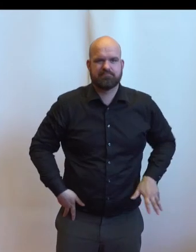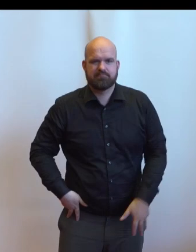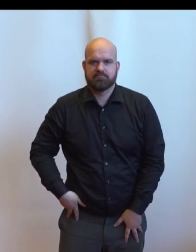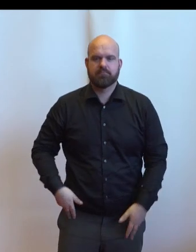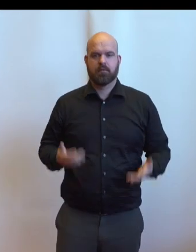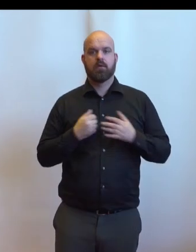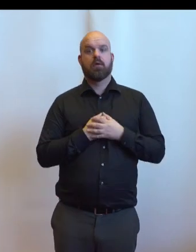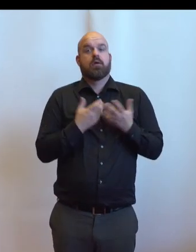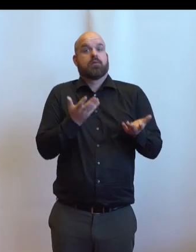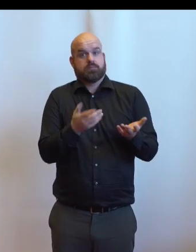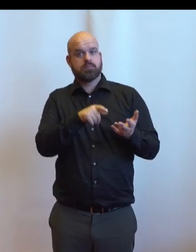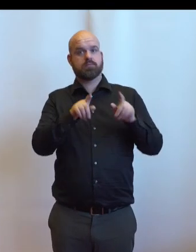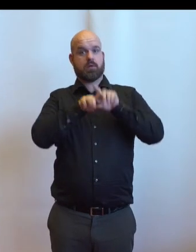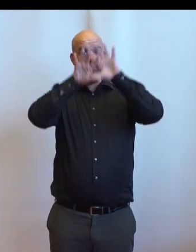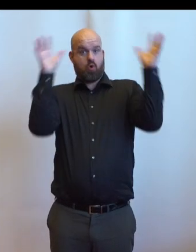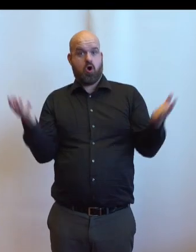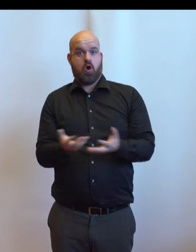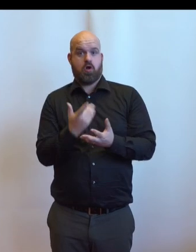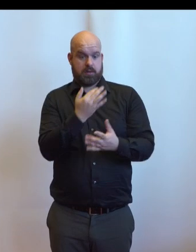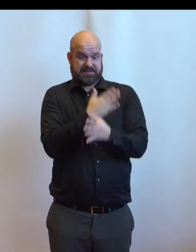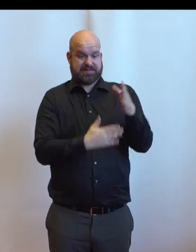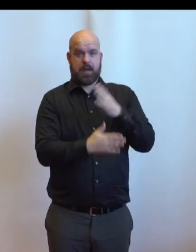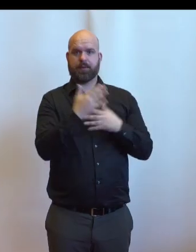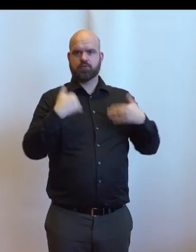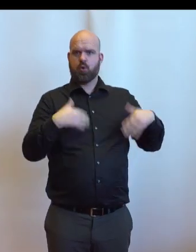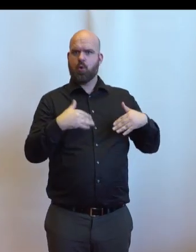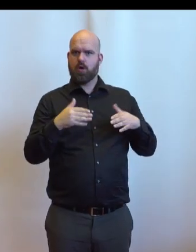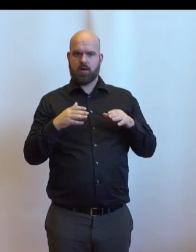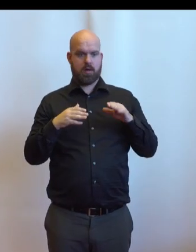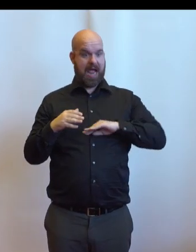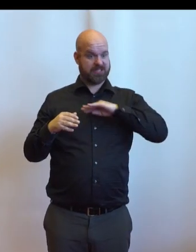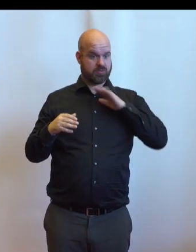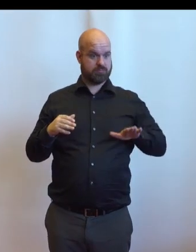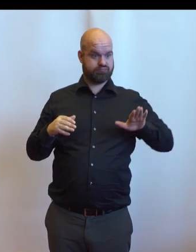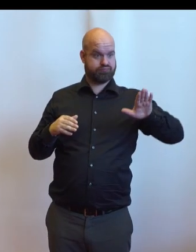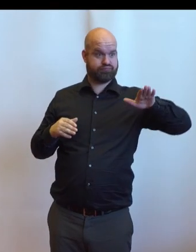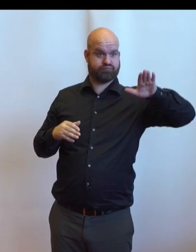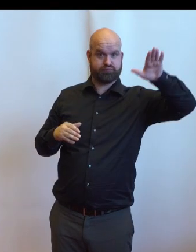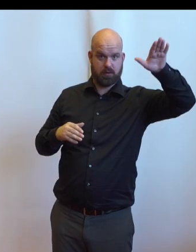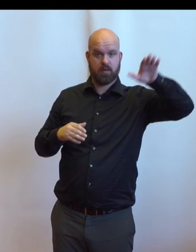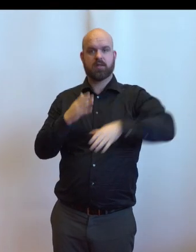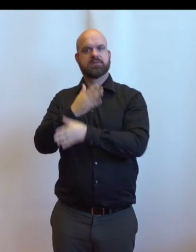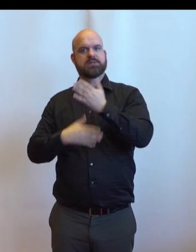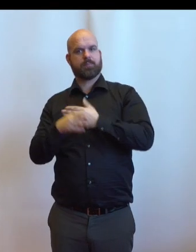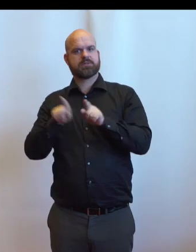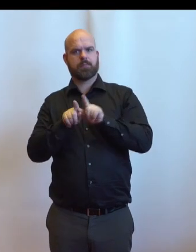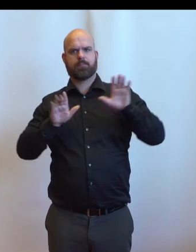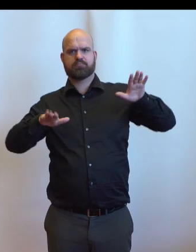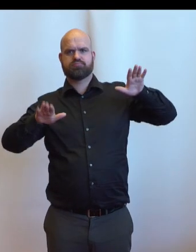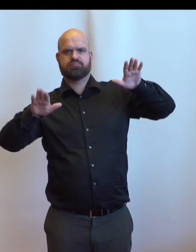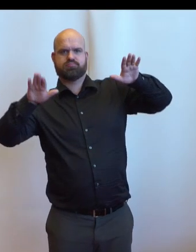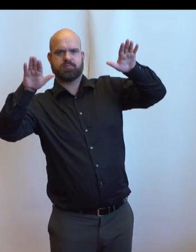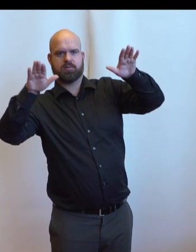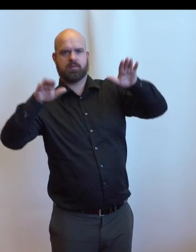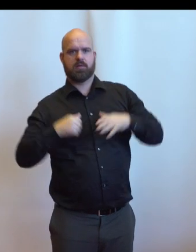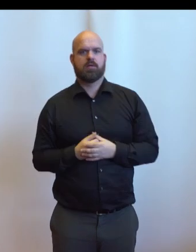people with disabilities is going to grow tremendously. And therefore, we're all going to be in jobs for quite some time to come. Next